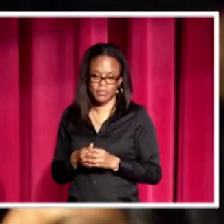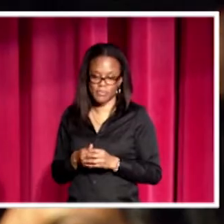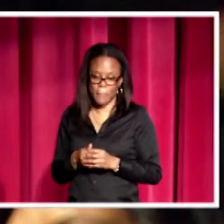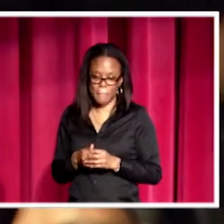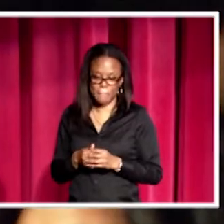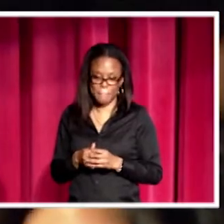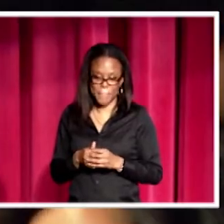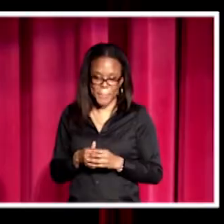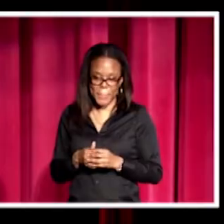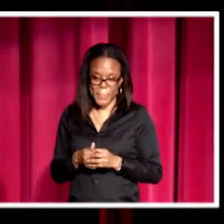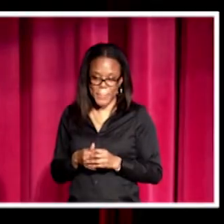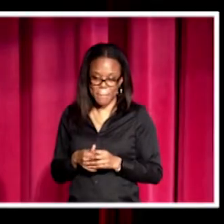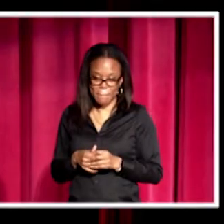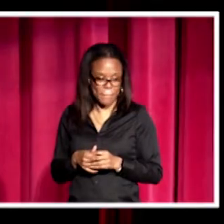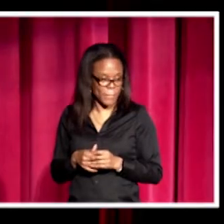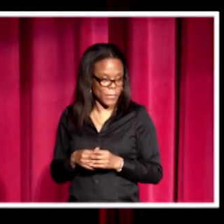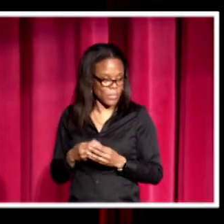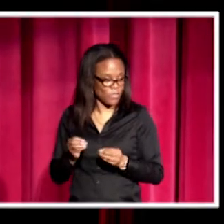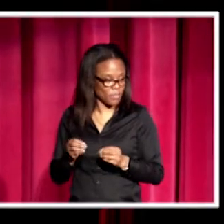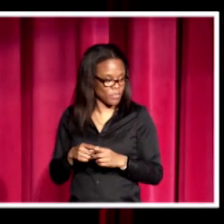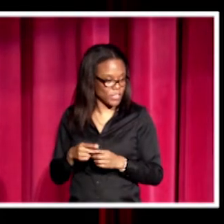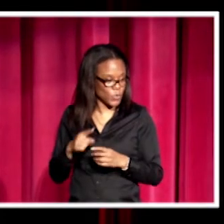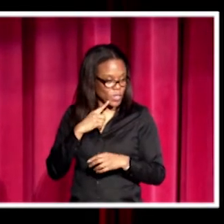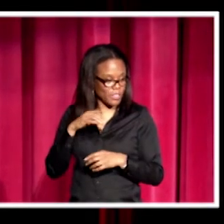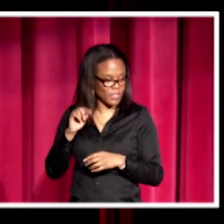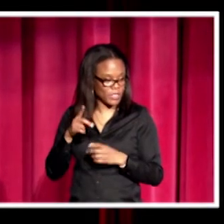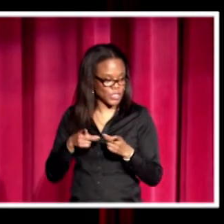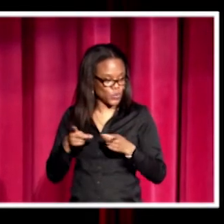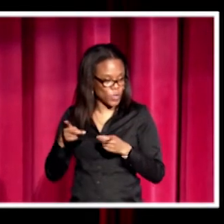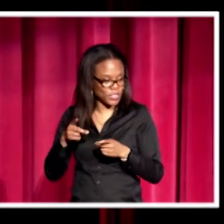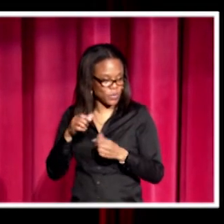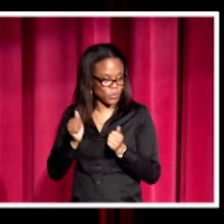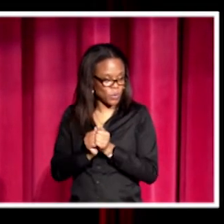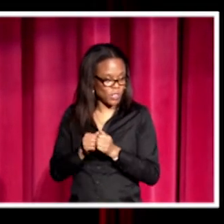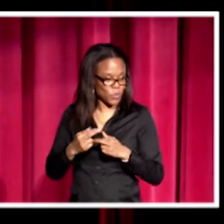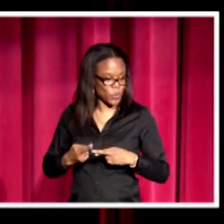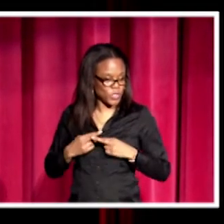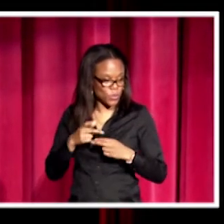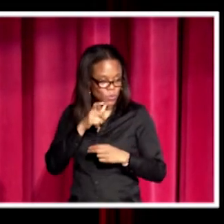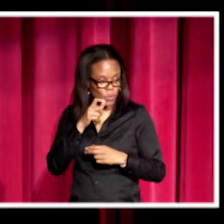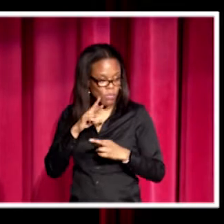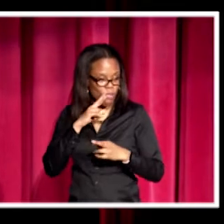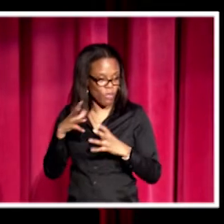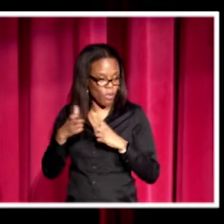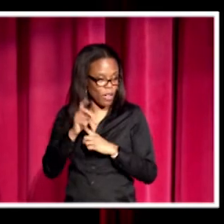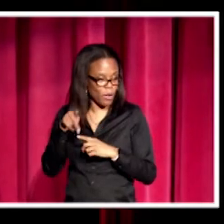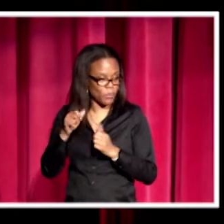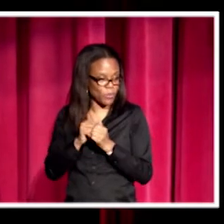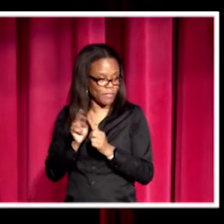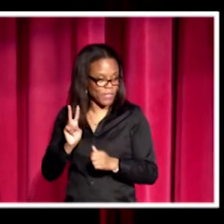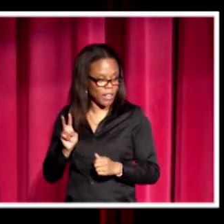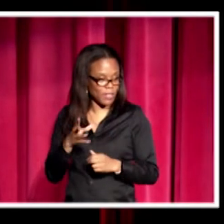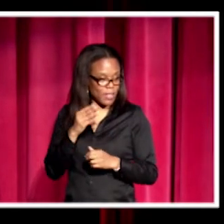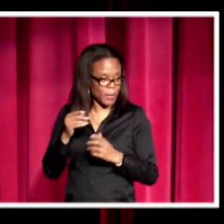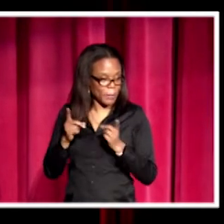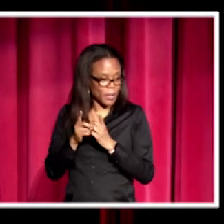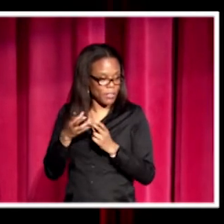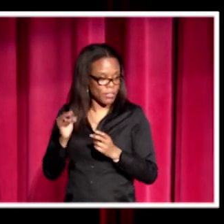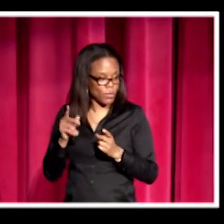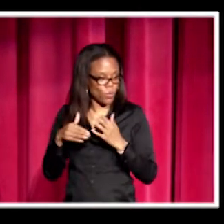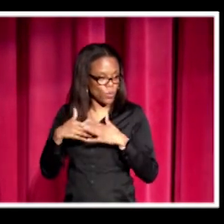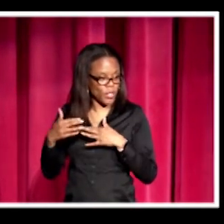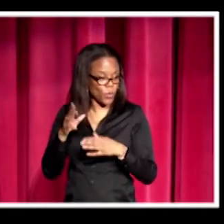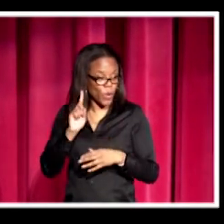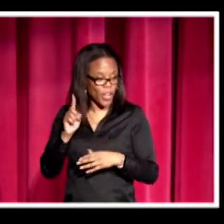With this office, we are engaging directly with residents who are caught up in violence and meeting them wherever they